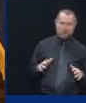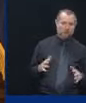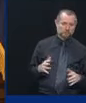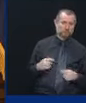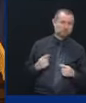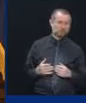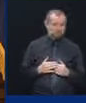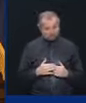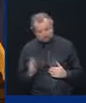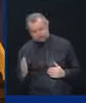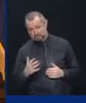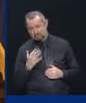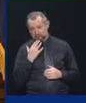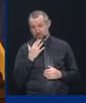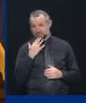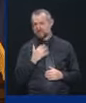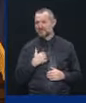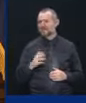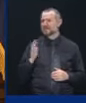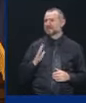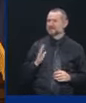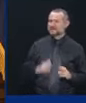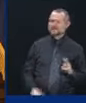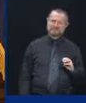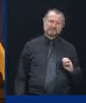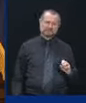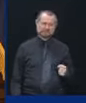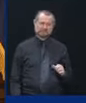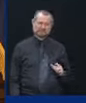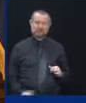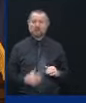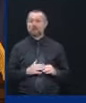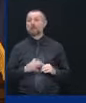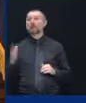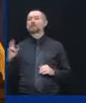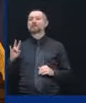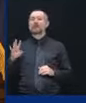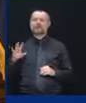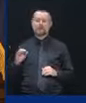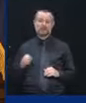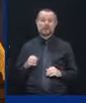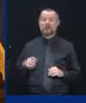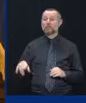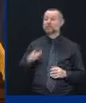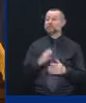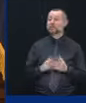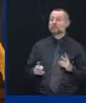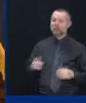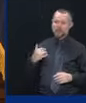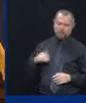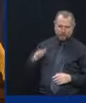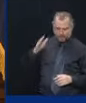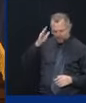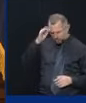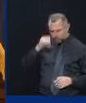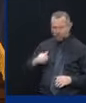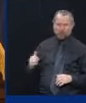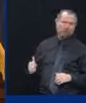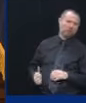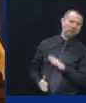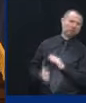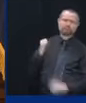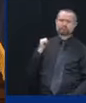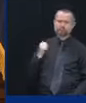started, we were like in the low 60s. There is going to be a percentage of people who will not take it, and I